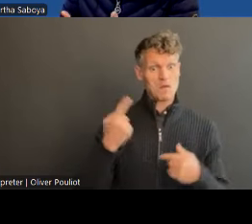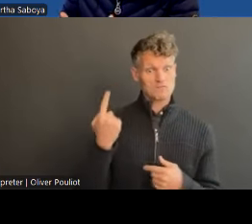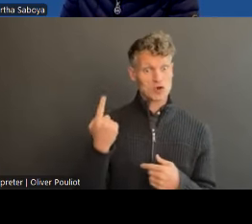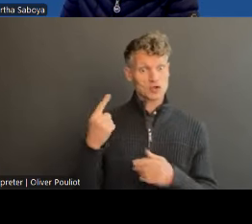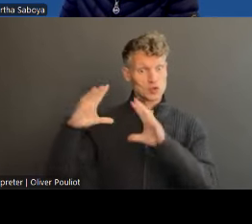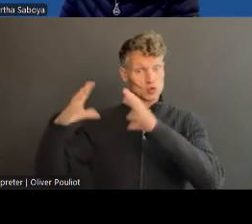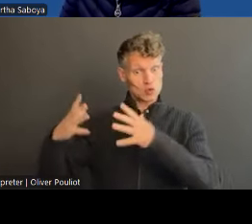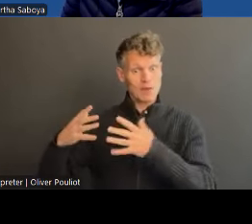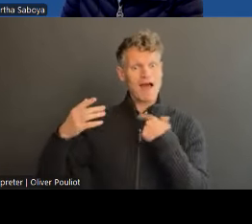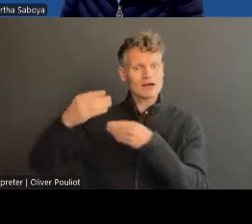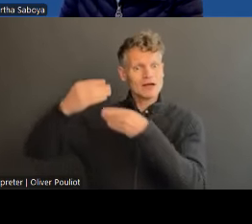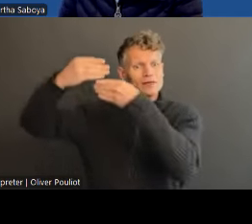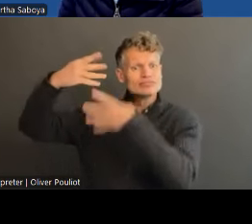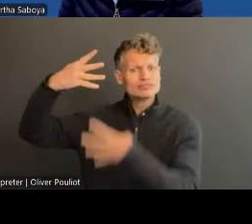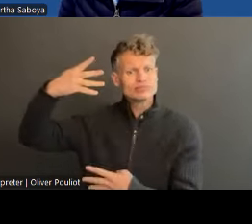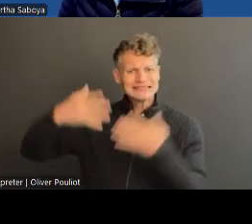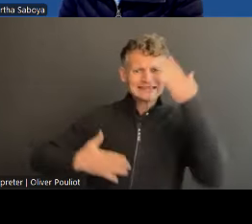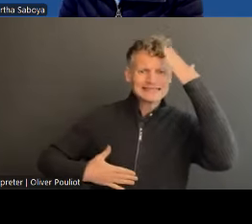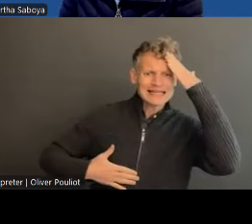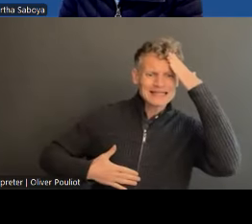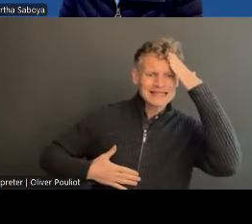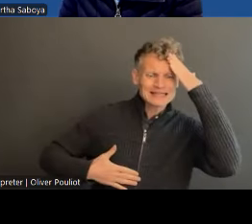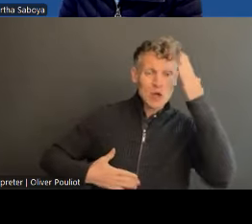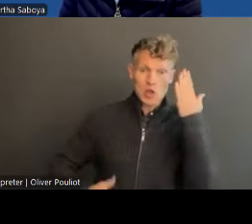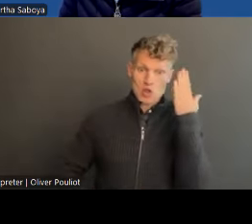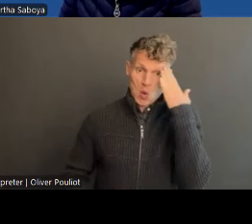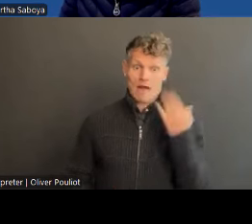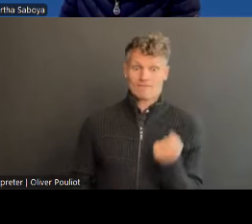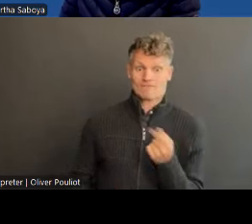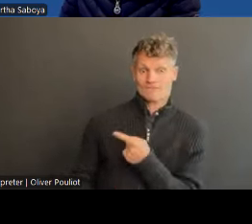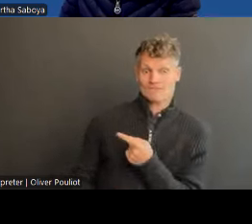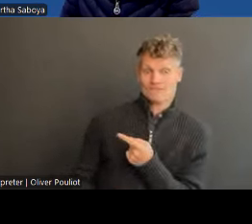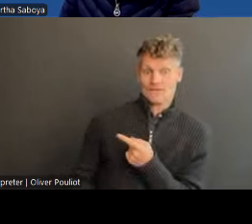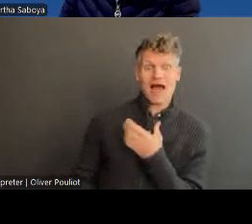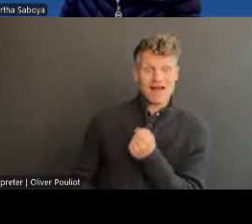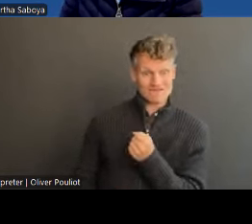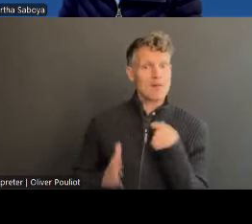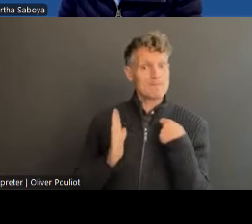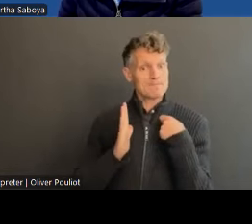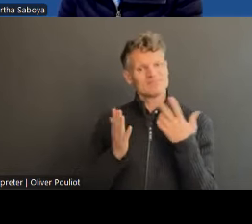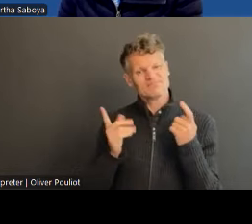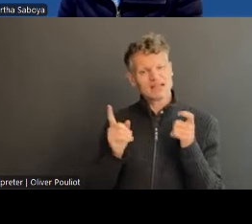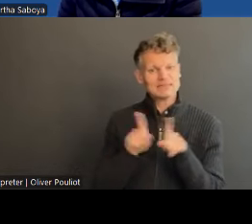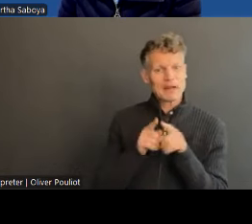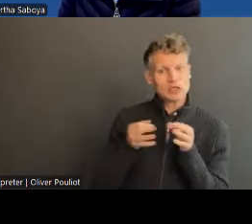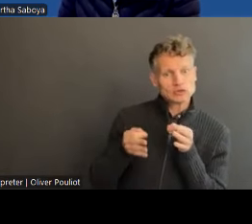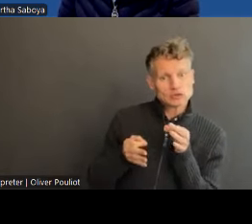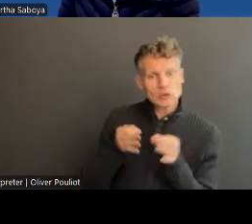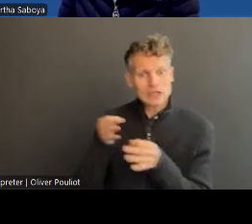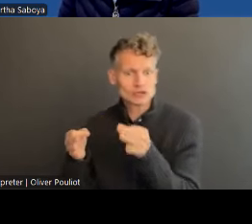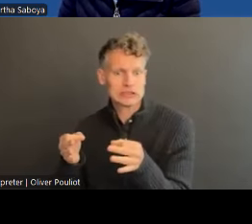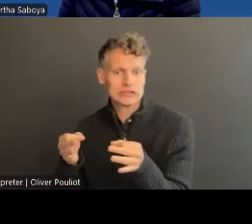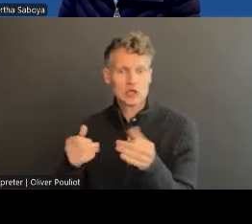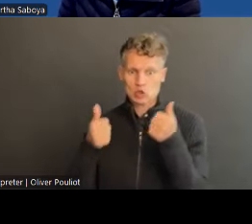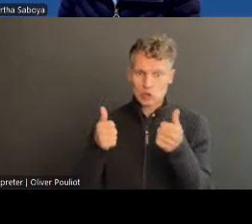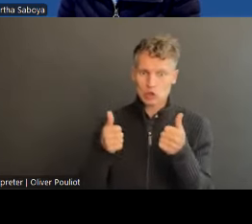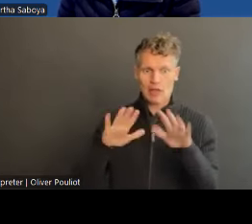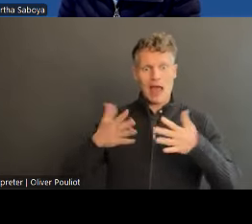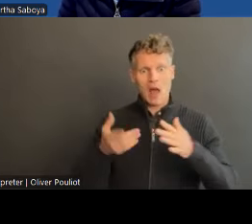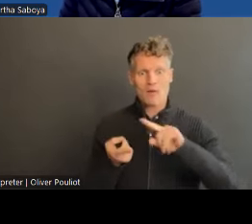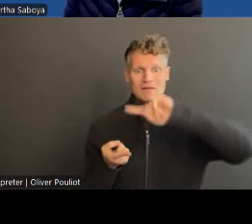tools, strategies to achieve the elimination targets, and that is technically and scientifically feasible